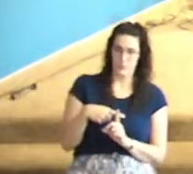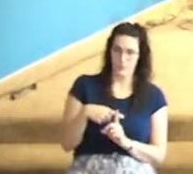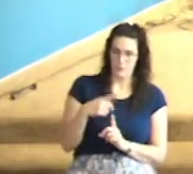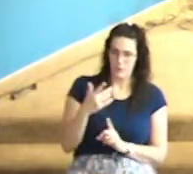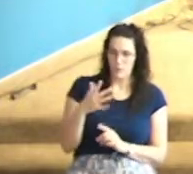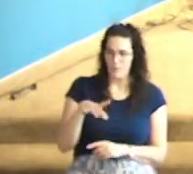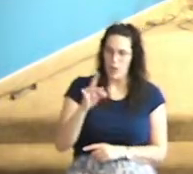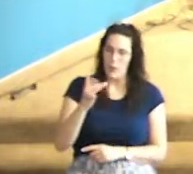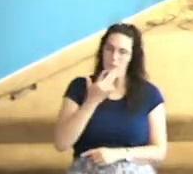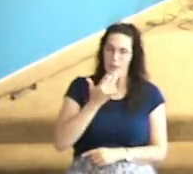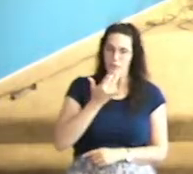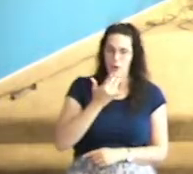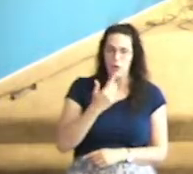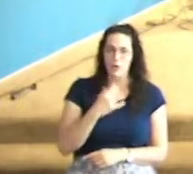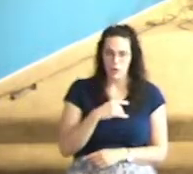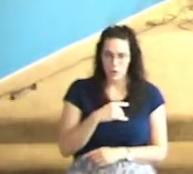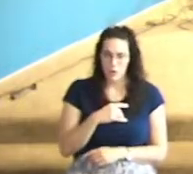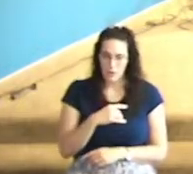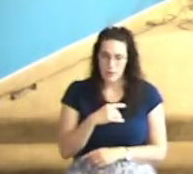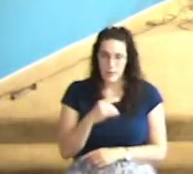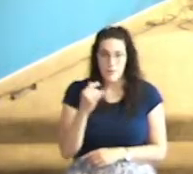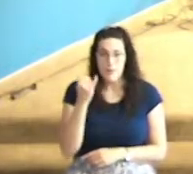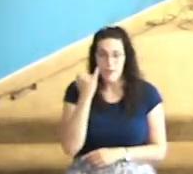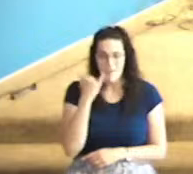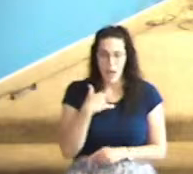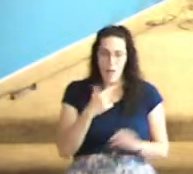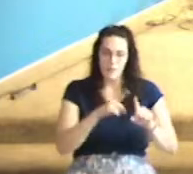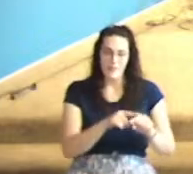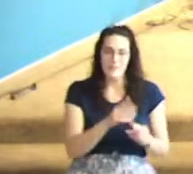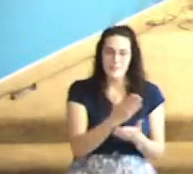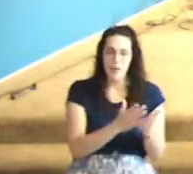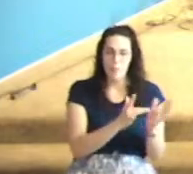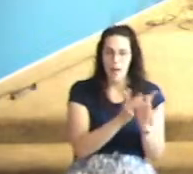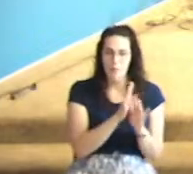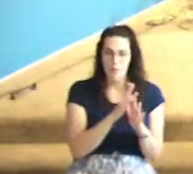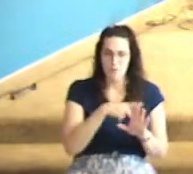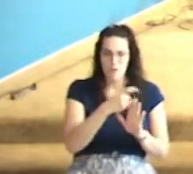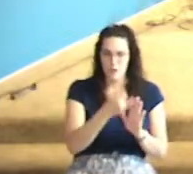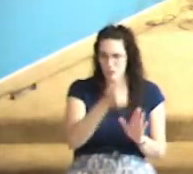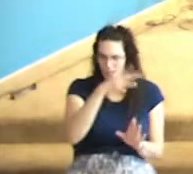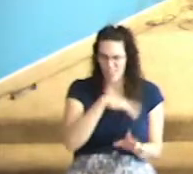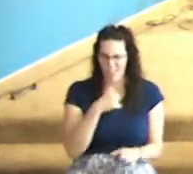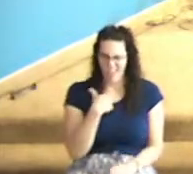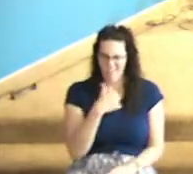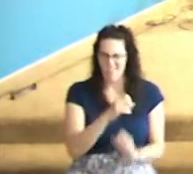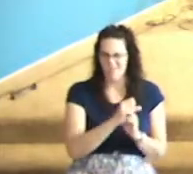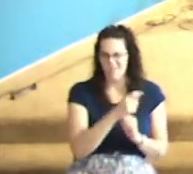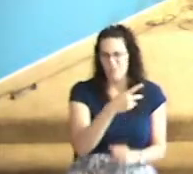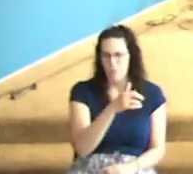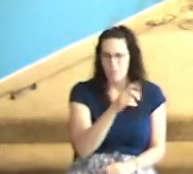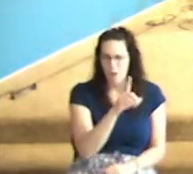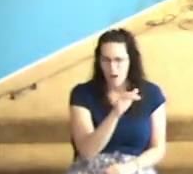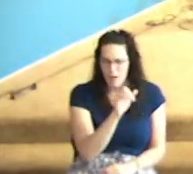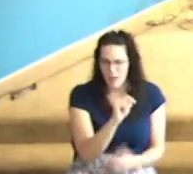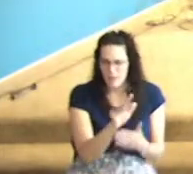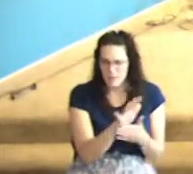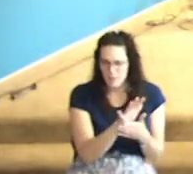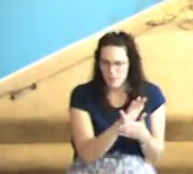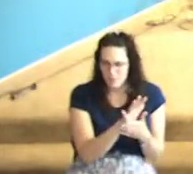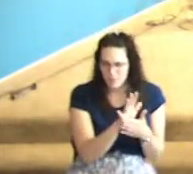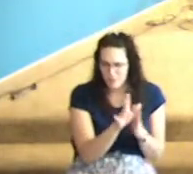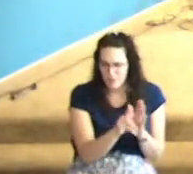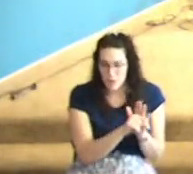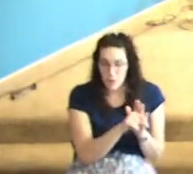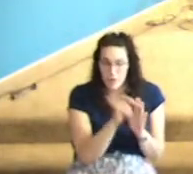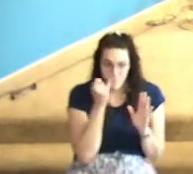word gracious, and I'm leaning on some of the Bible Project guys. They have some podcasts and videos. If you just Google some of this with the Bible